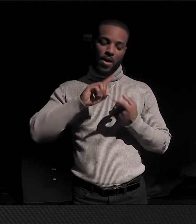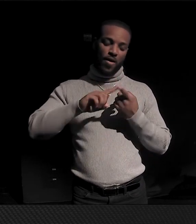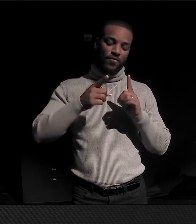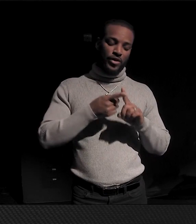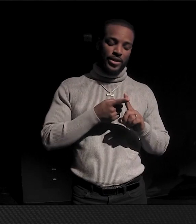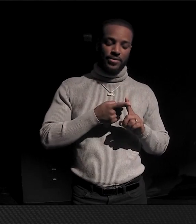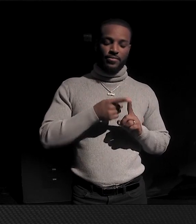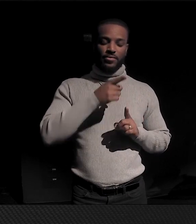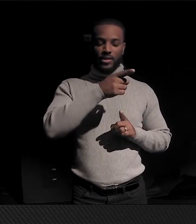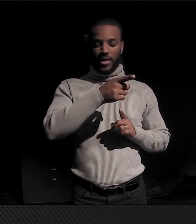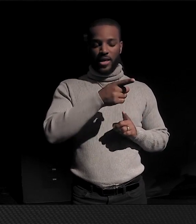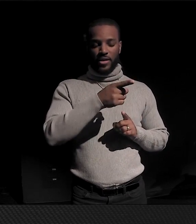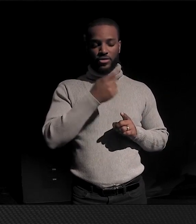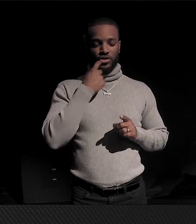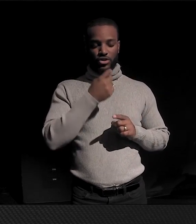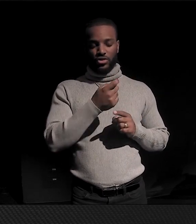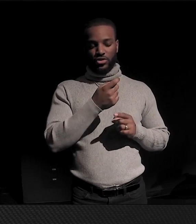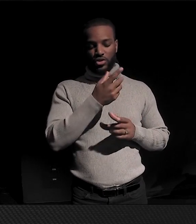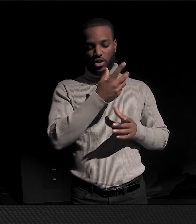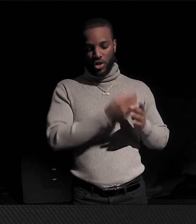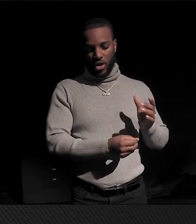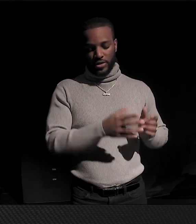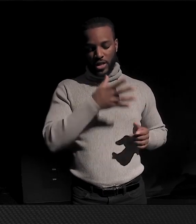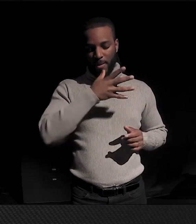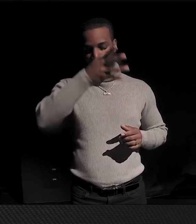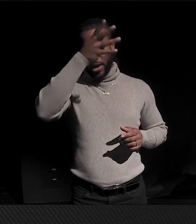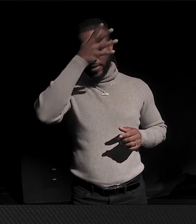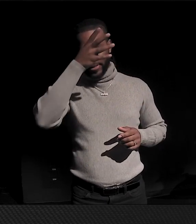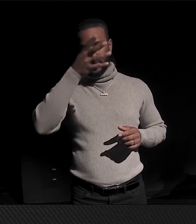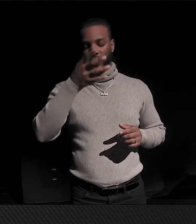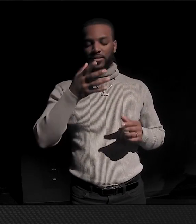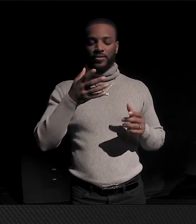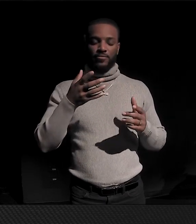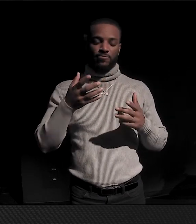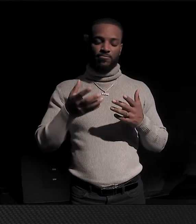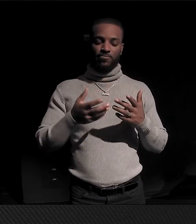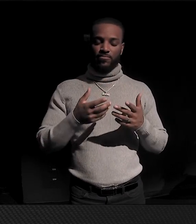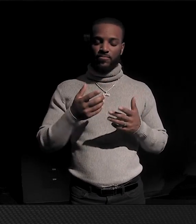their parents. More, Lord.